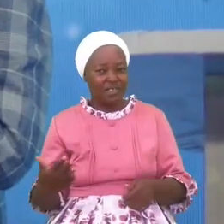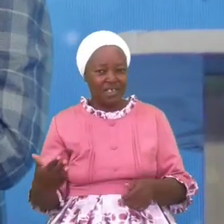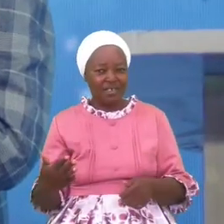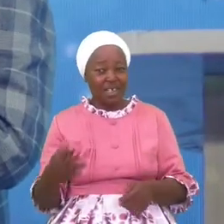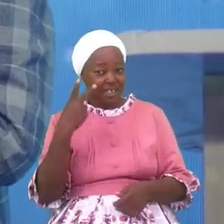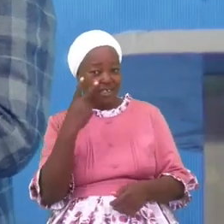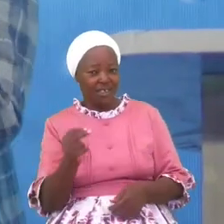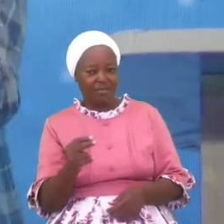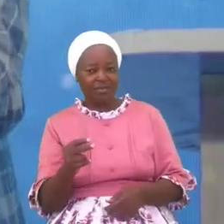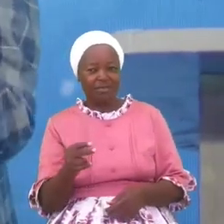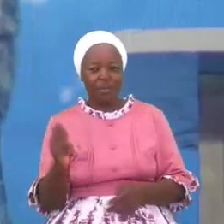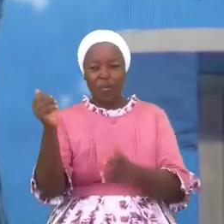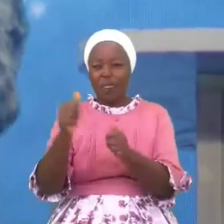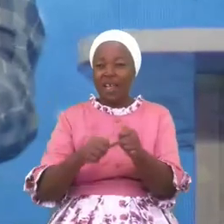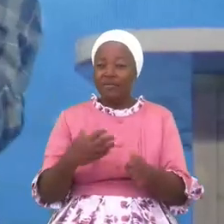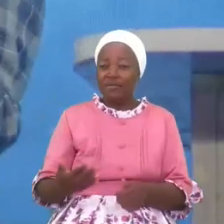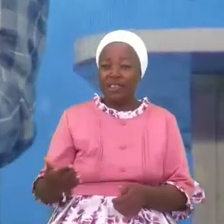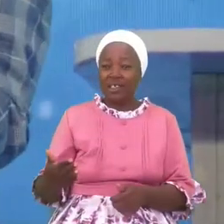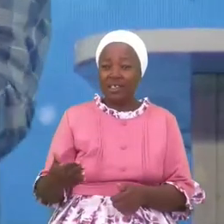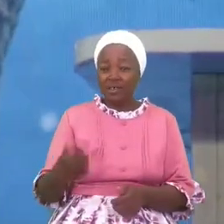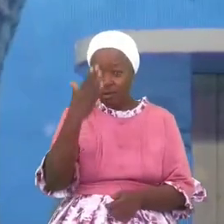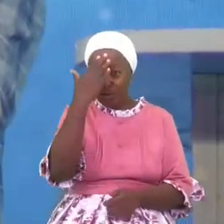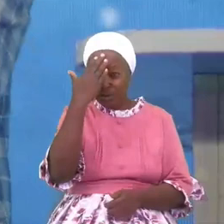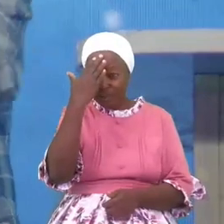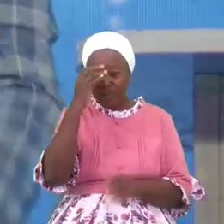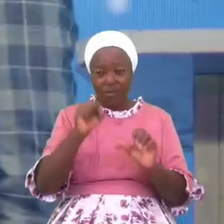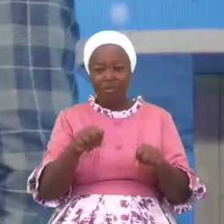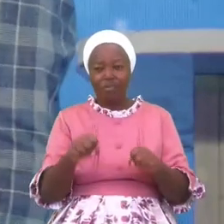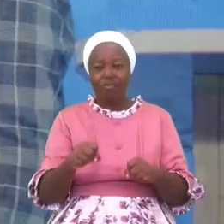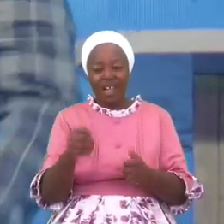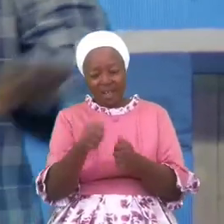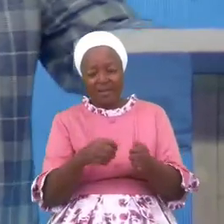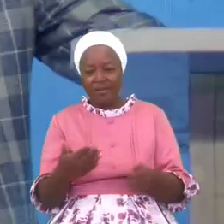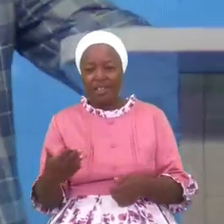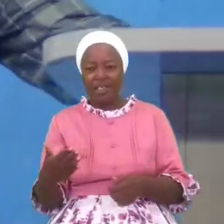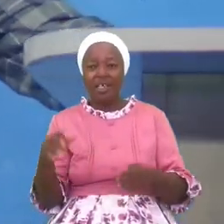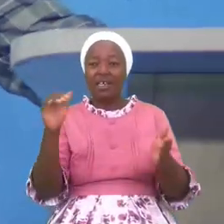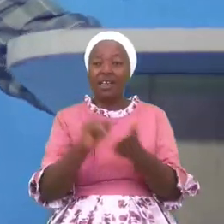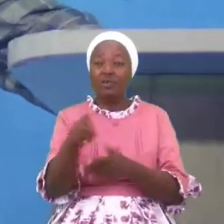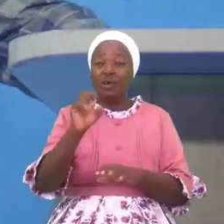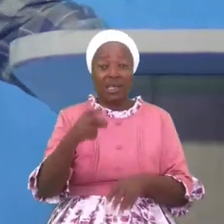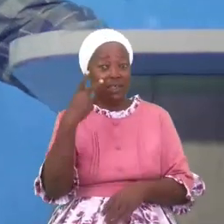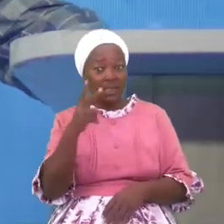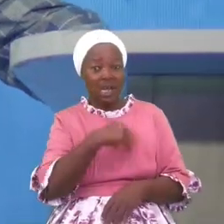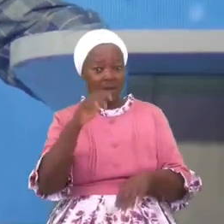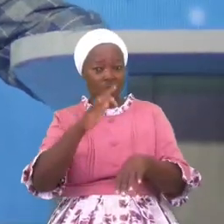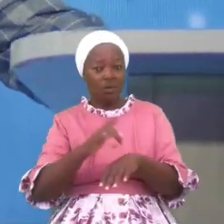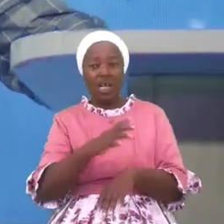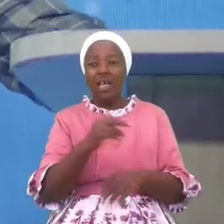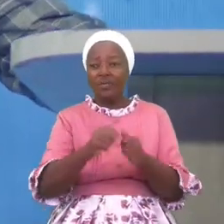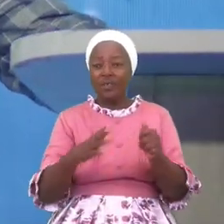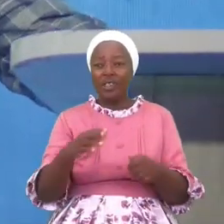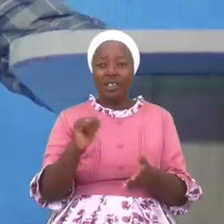knowable, everything that you can see and touch, everything tangible on earth